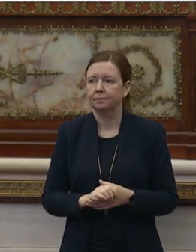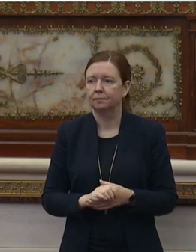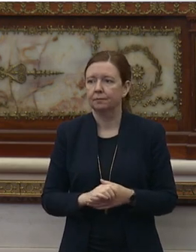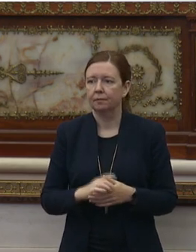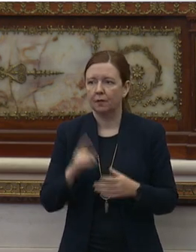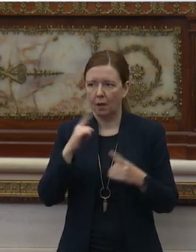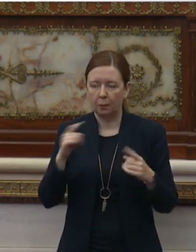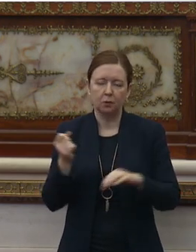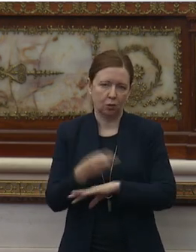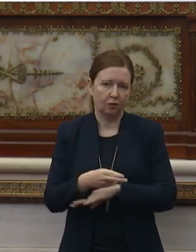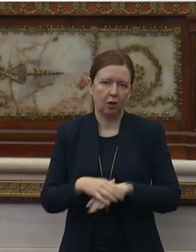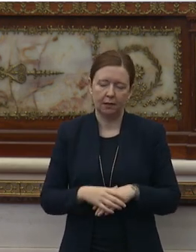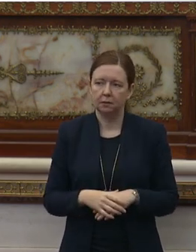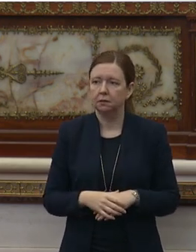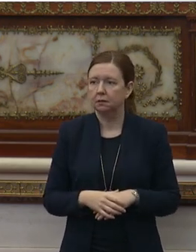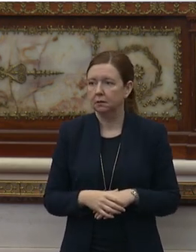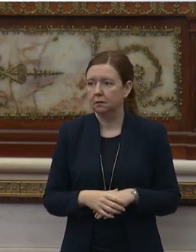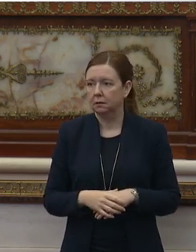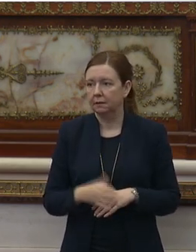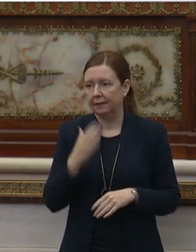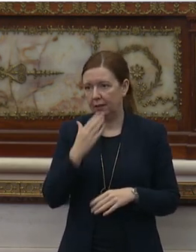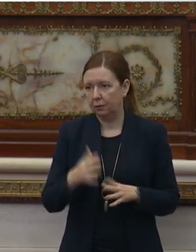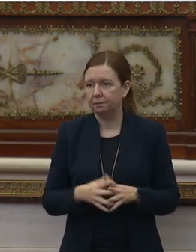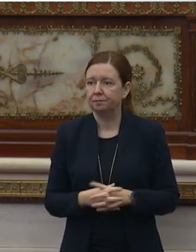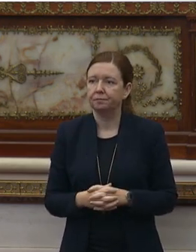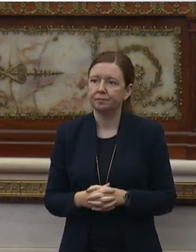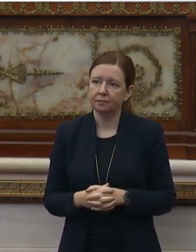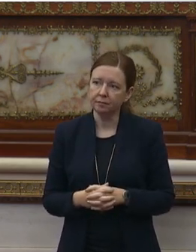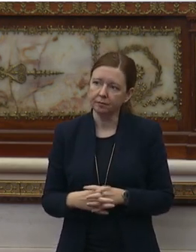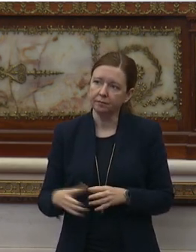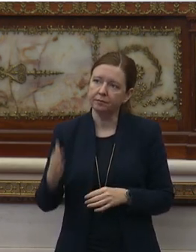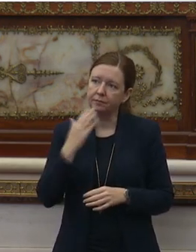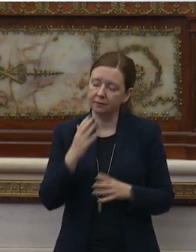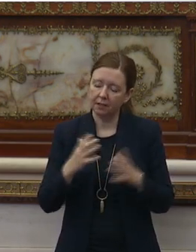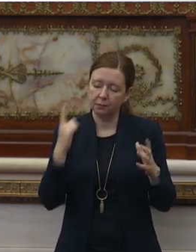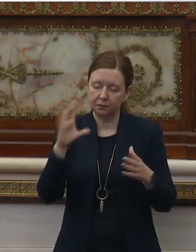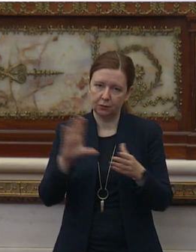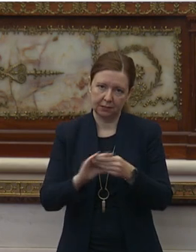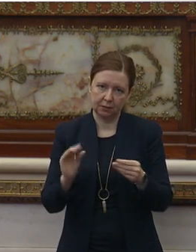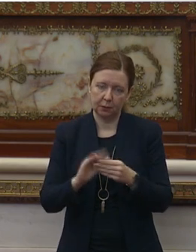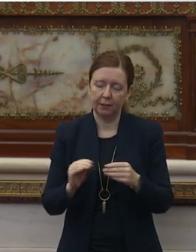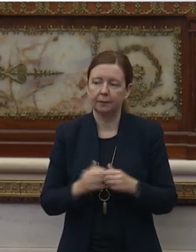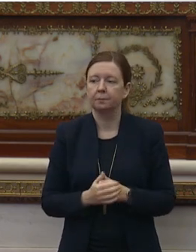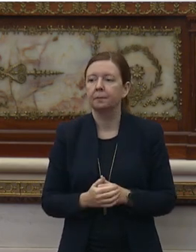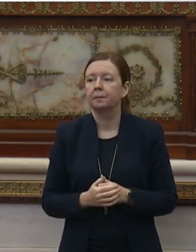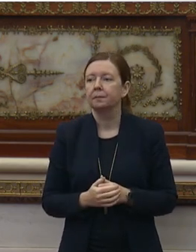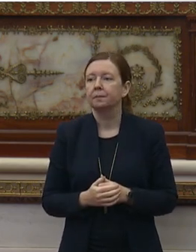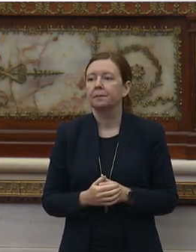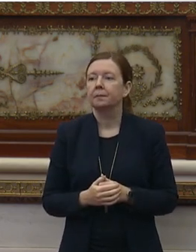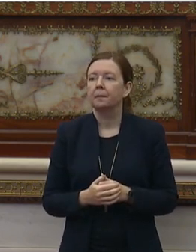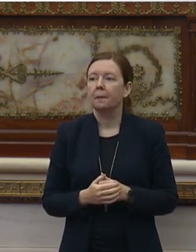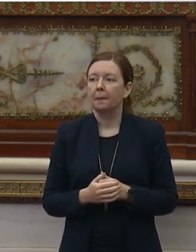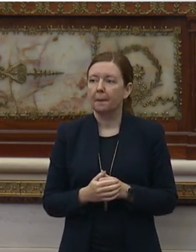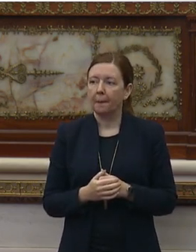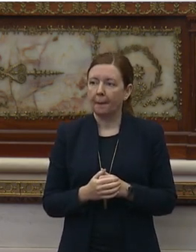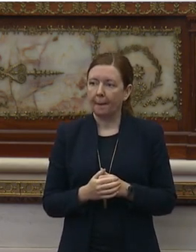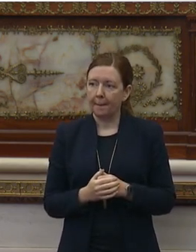oppose the override to Side Hill overlay. Thank you. Thank you so much for your testimony. Appreciate it.